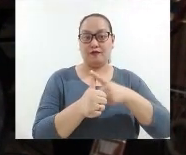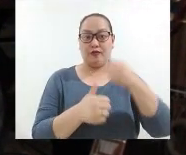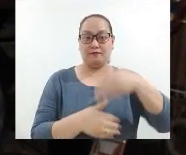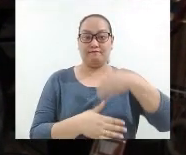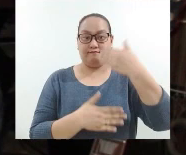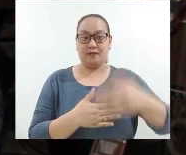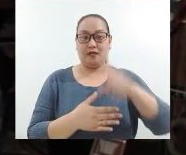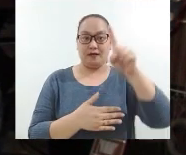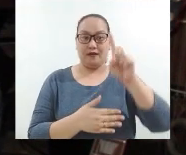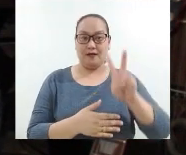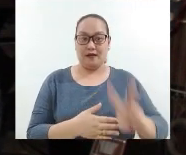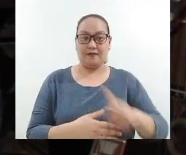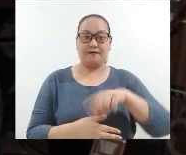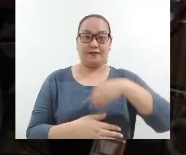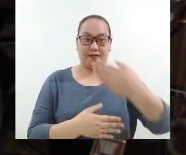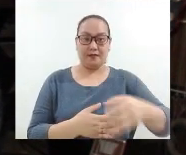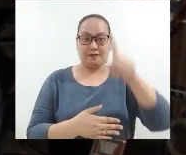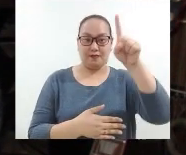note.